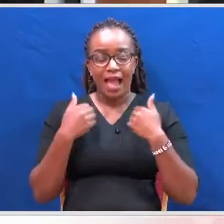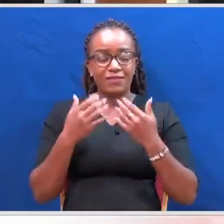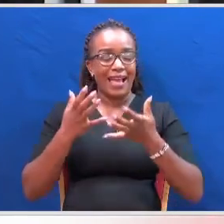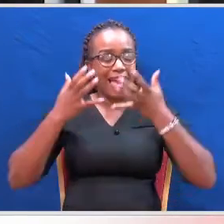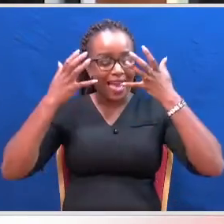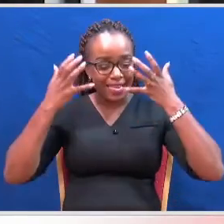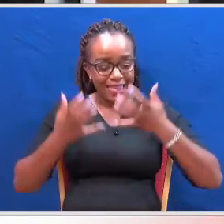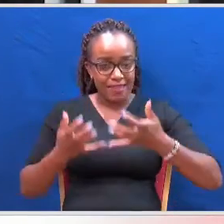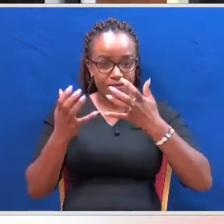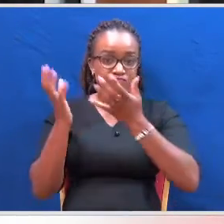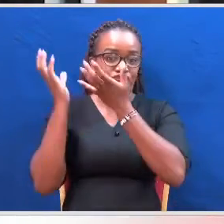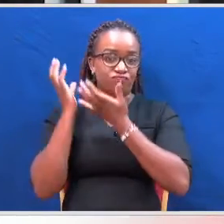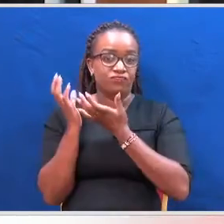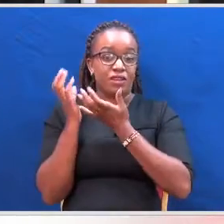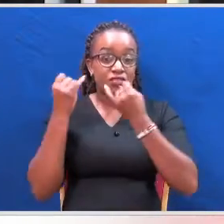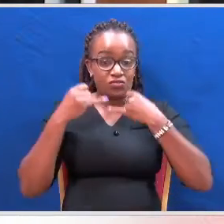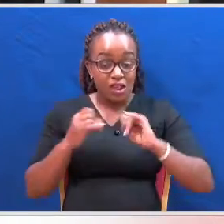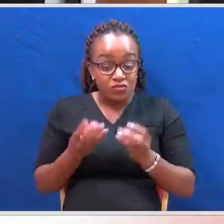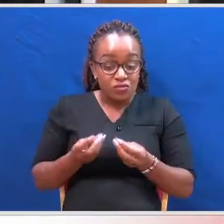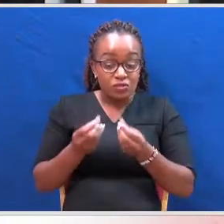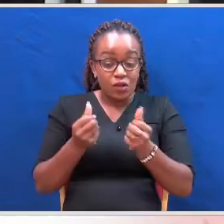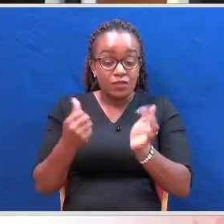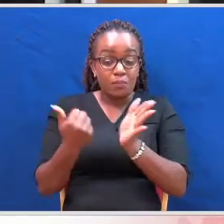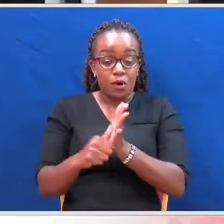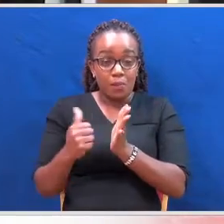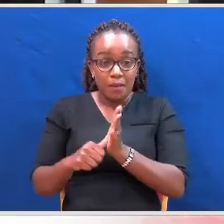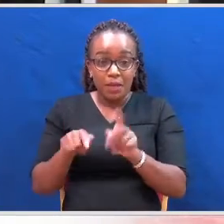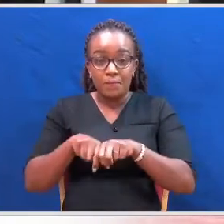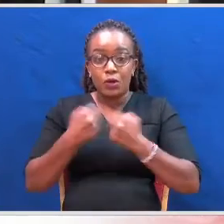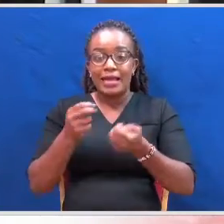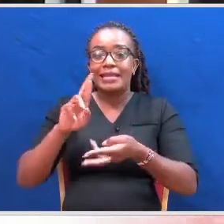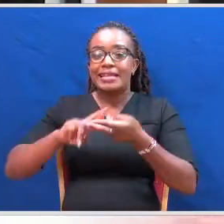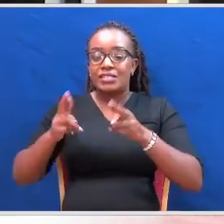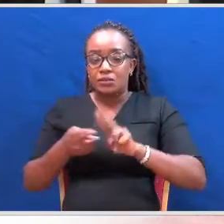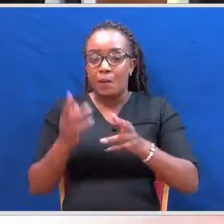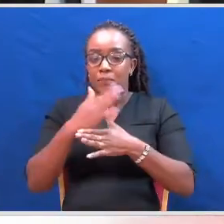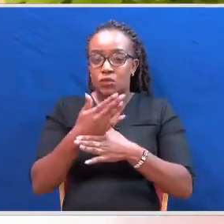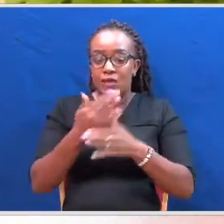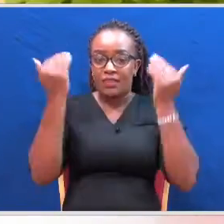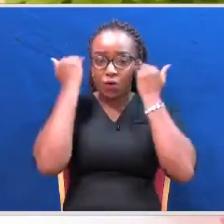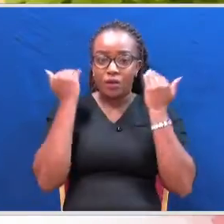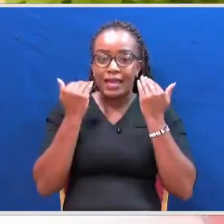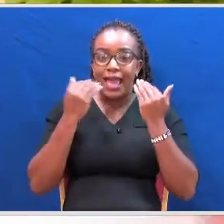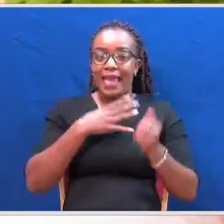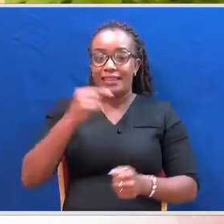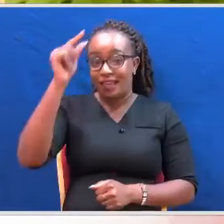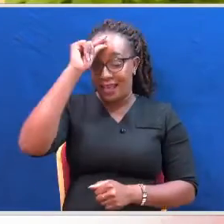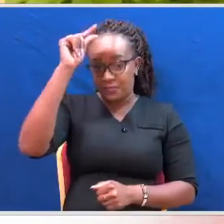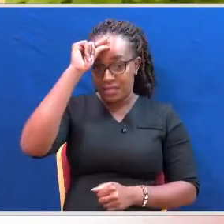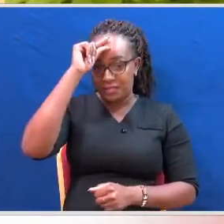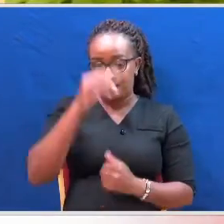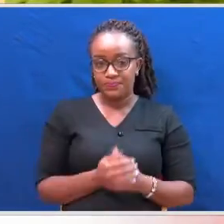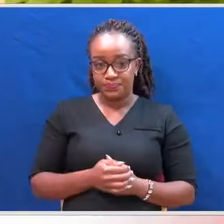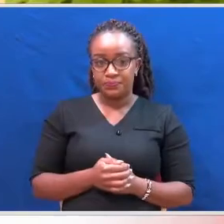in trying to reconcile the broken relationship between the judiciary and the executive. So